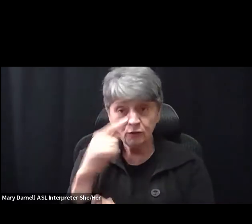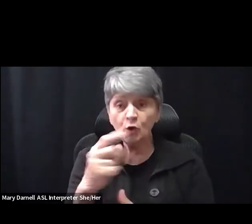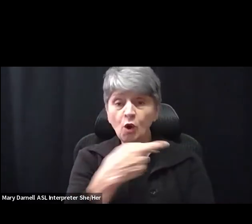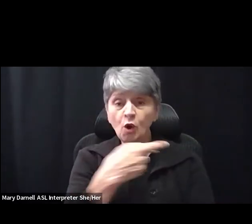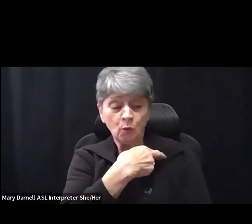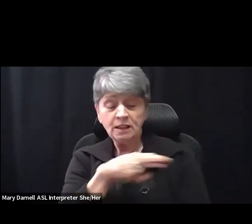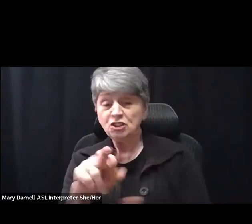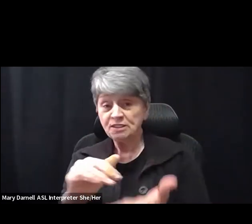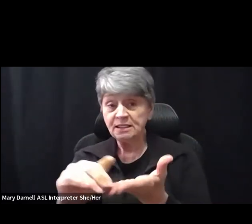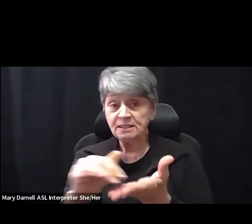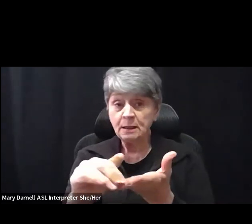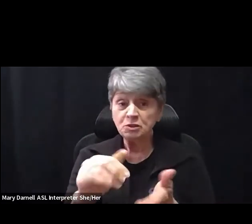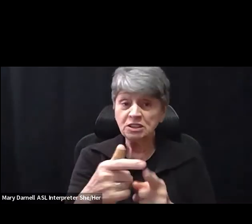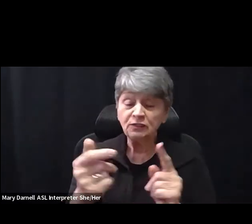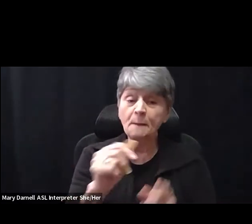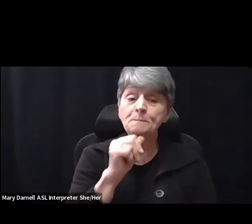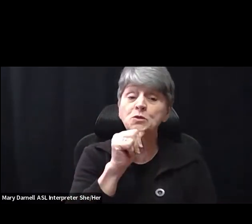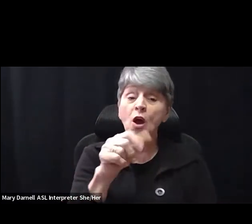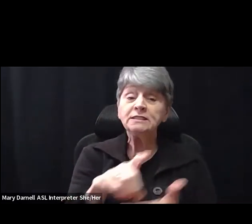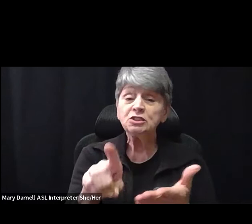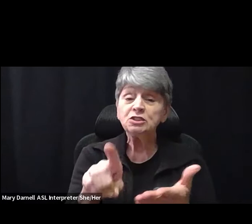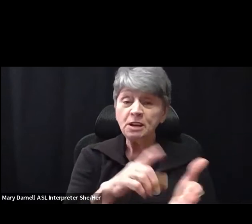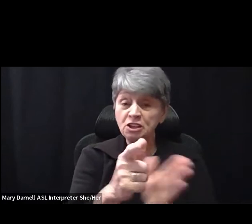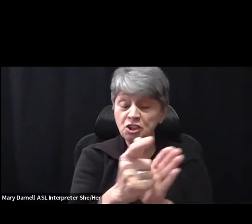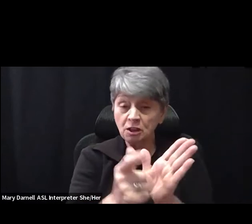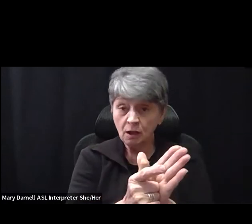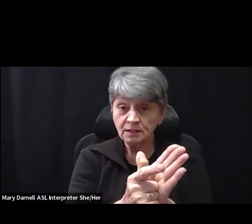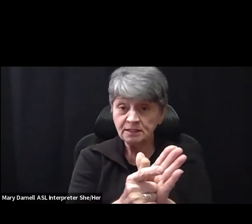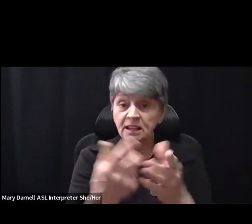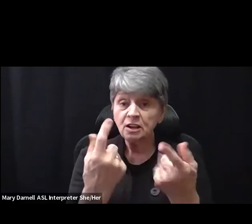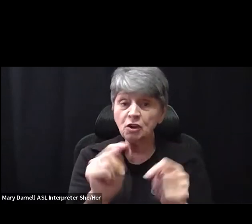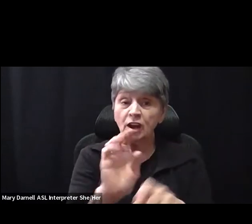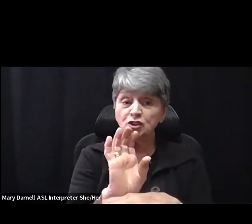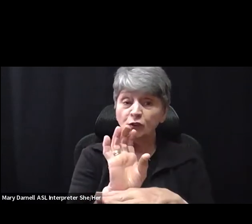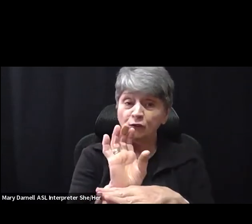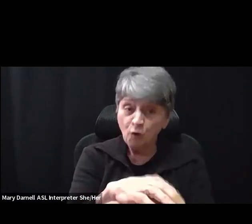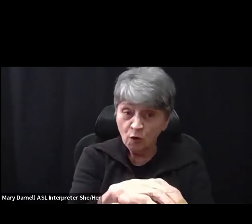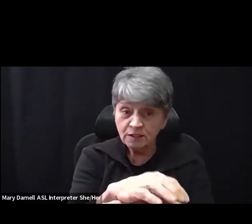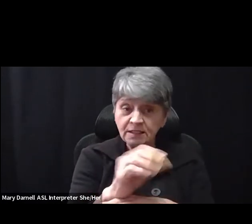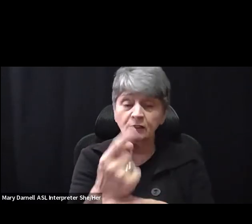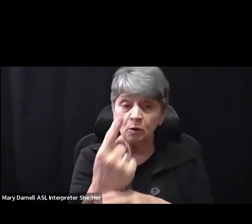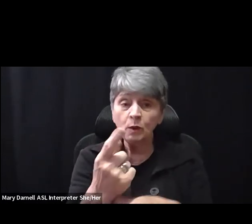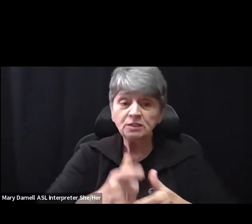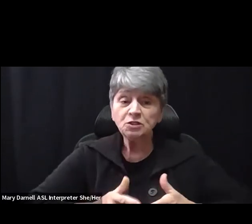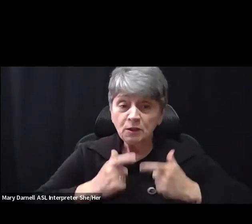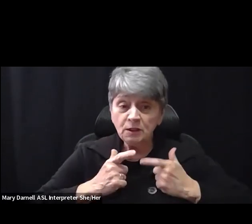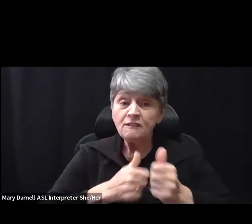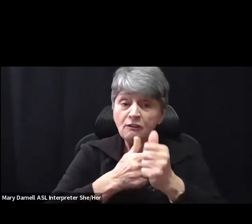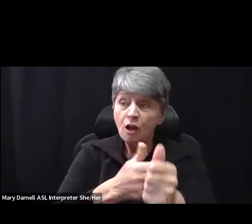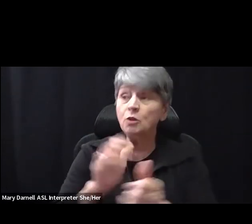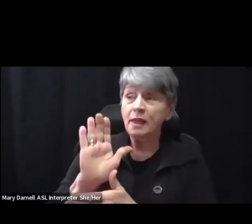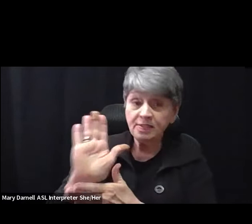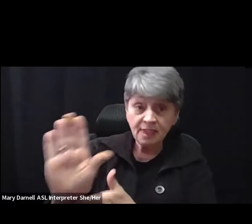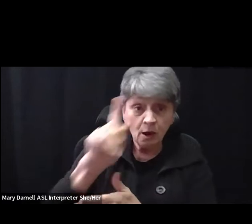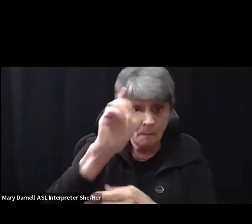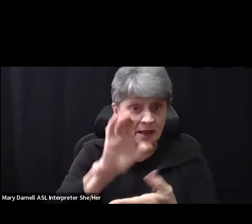from non-discrimination laws. They are trying to force everyone else to live by their beliefs and to use religion